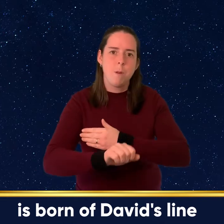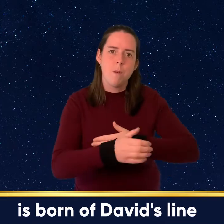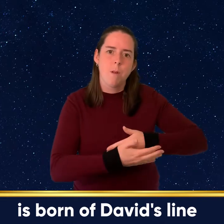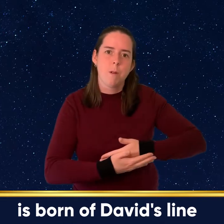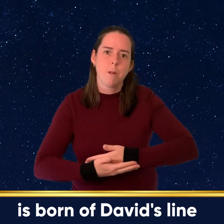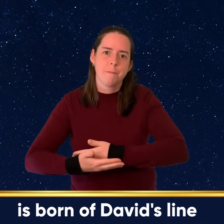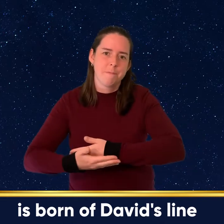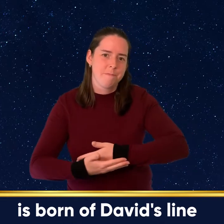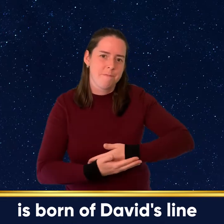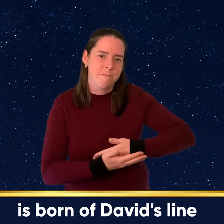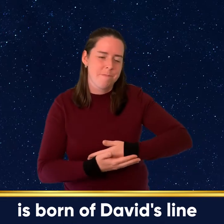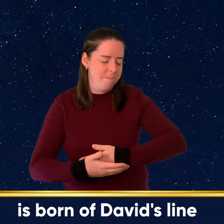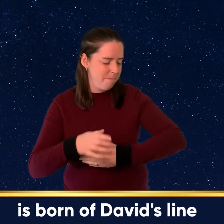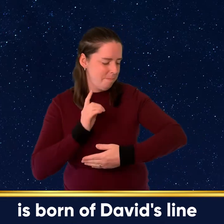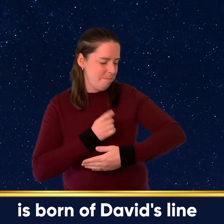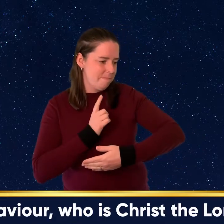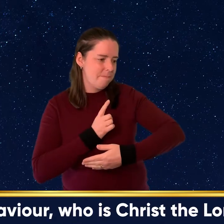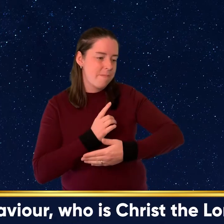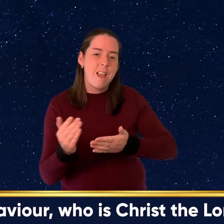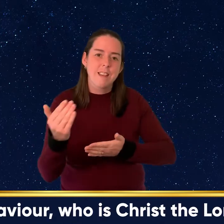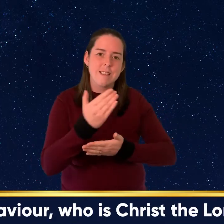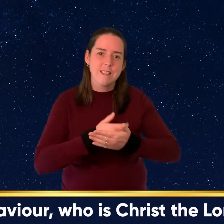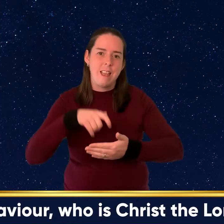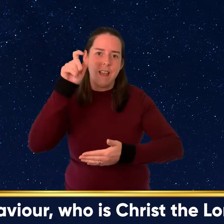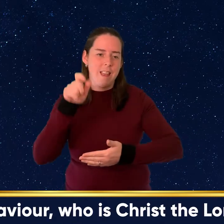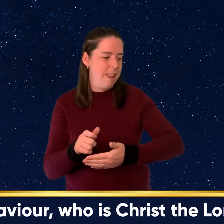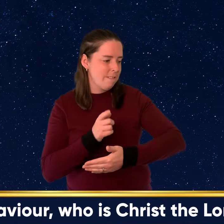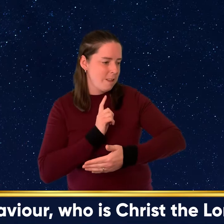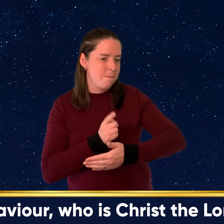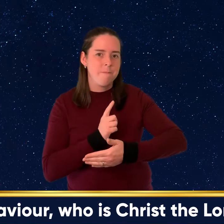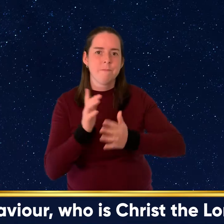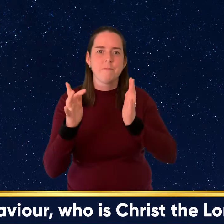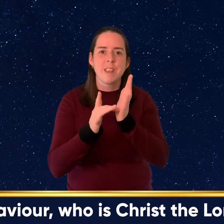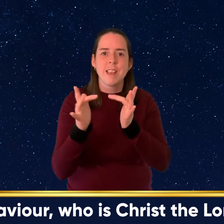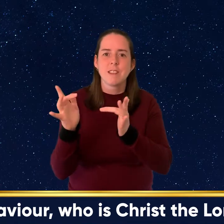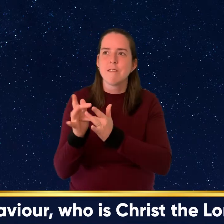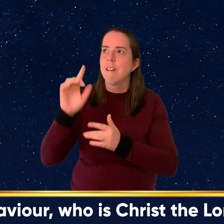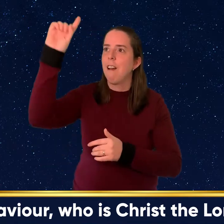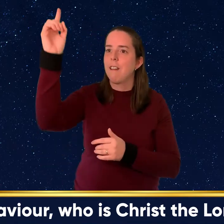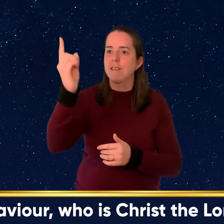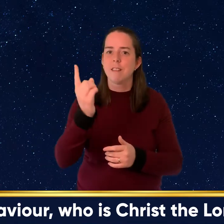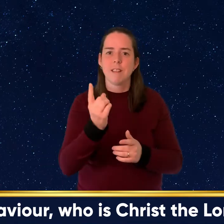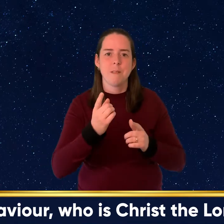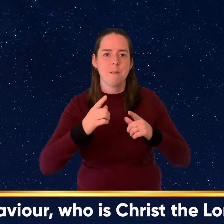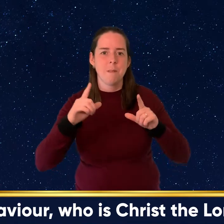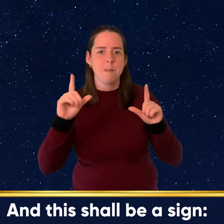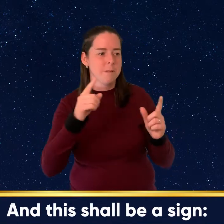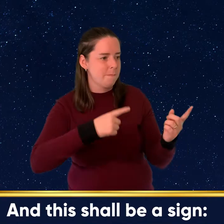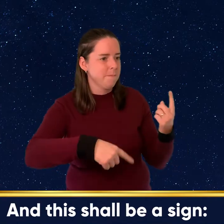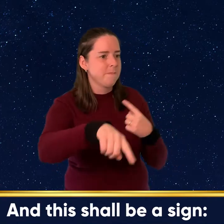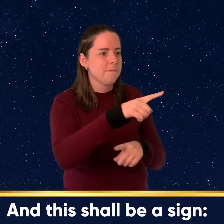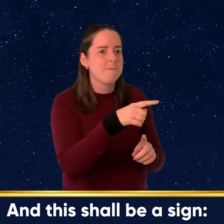of David's line, a Savior who is Christ the